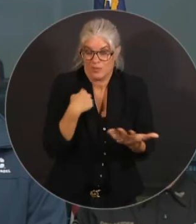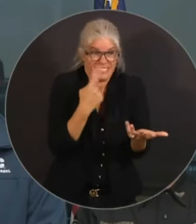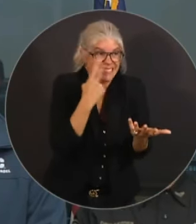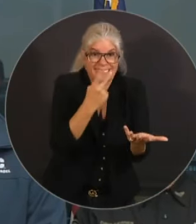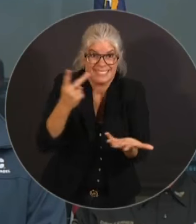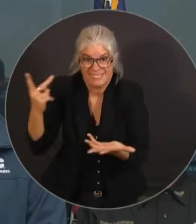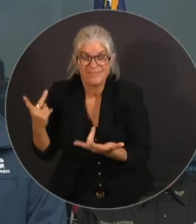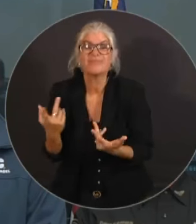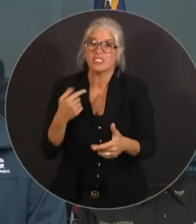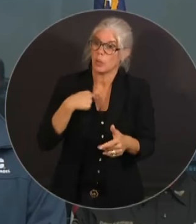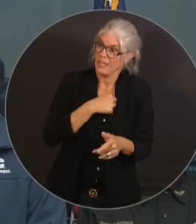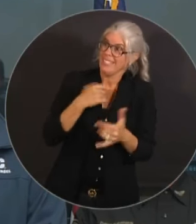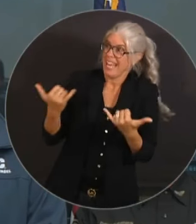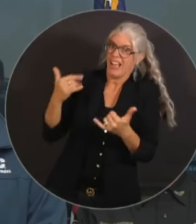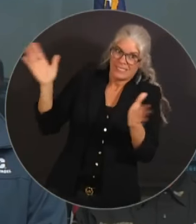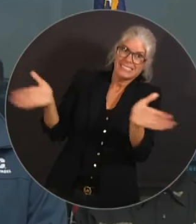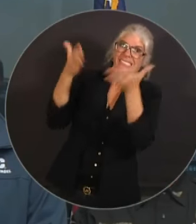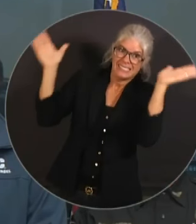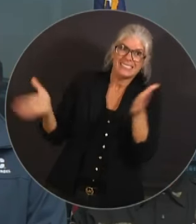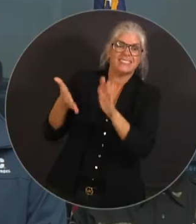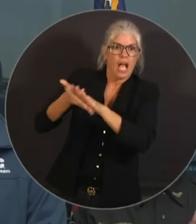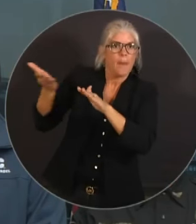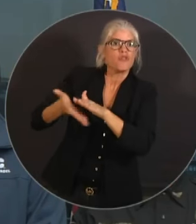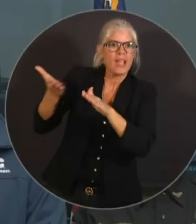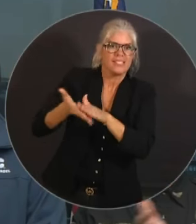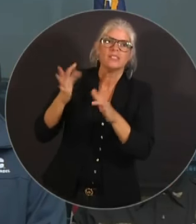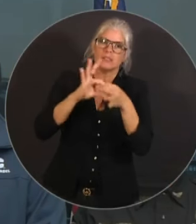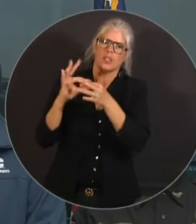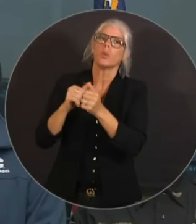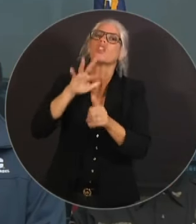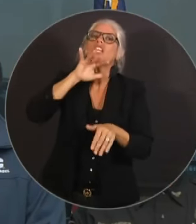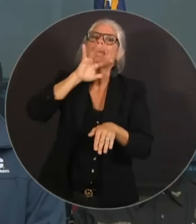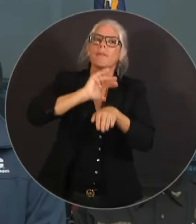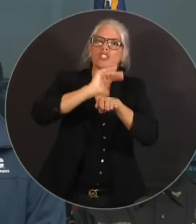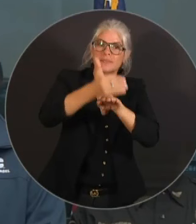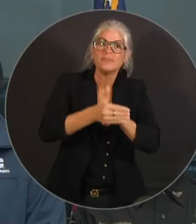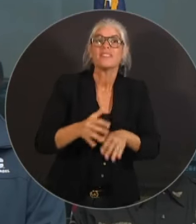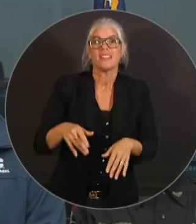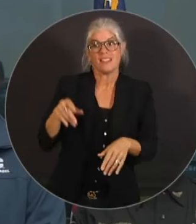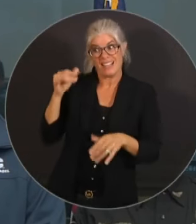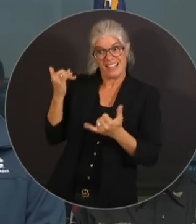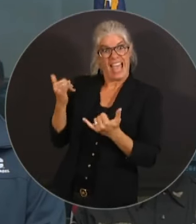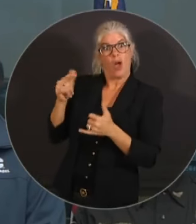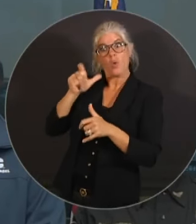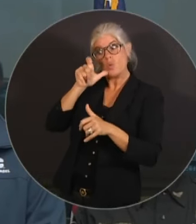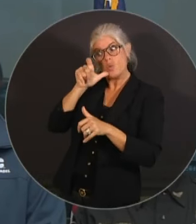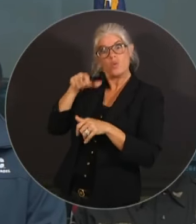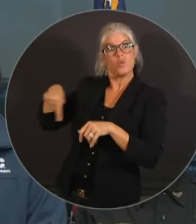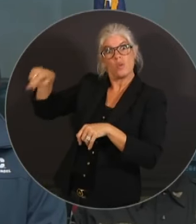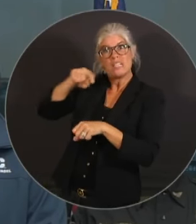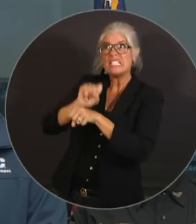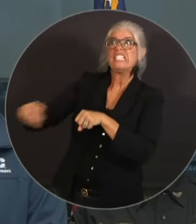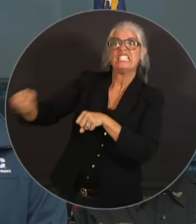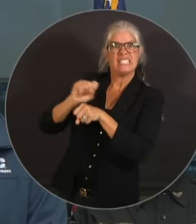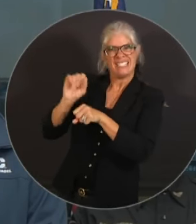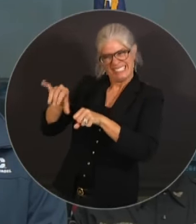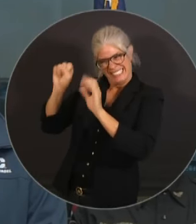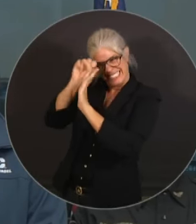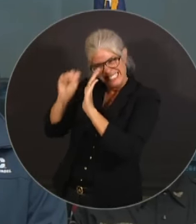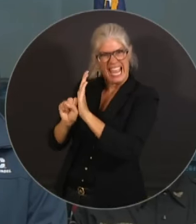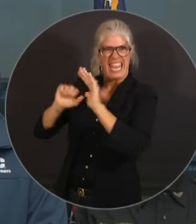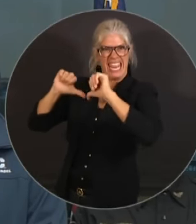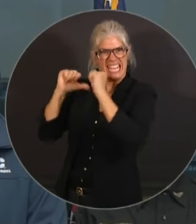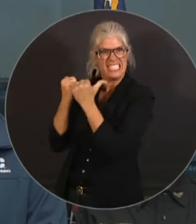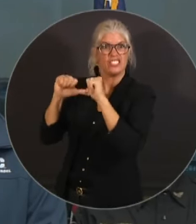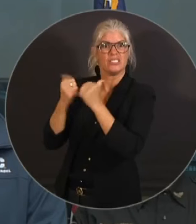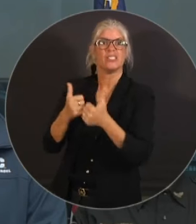having nothing to do with debris. I mean, these are state agencies that have tasks that they have to accomplish. And, Jared and